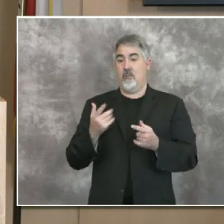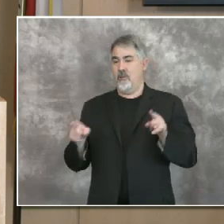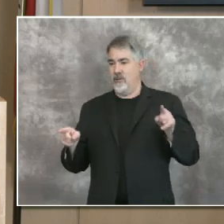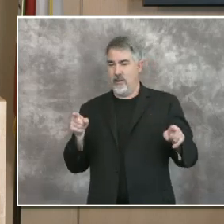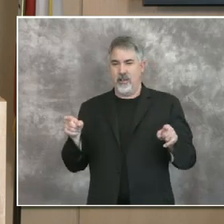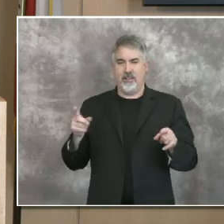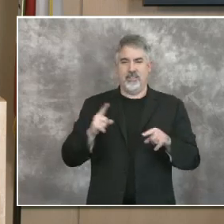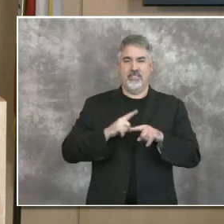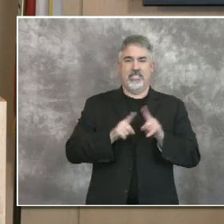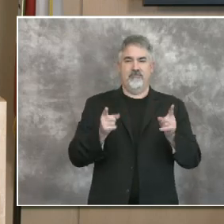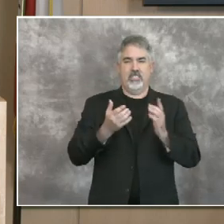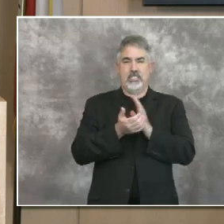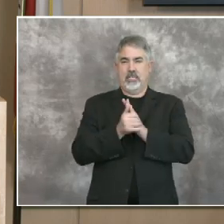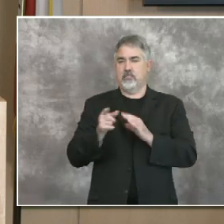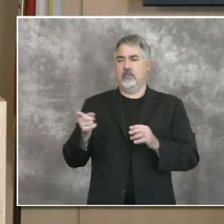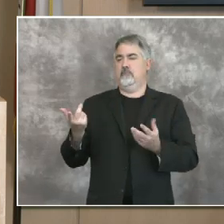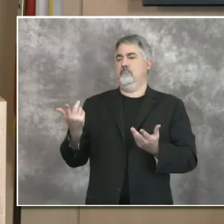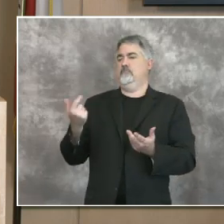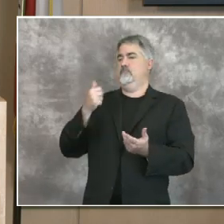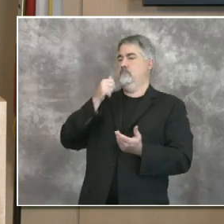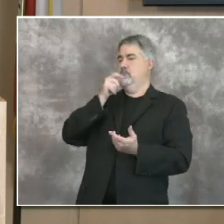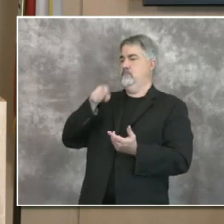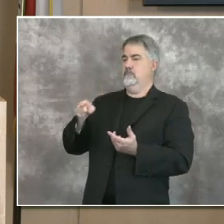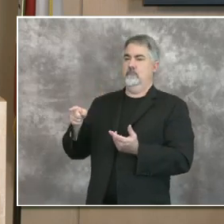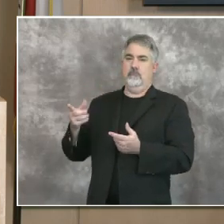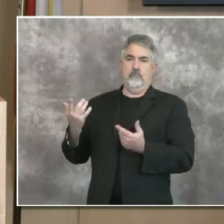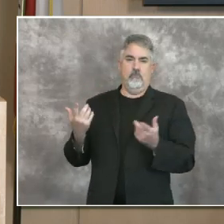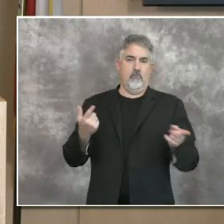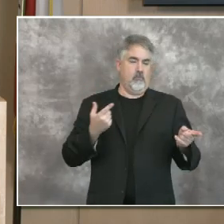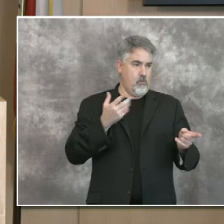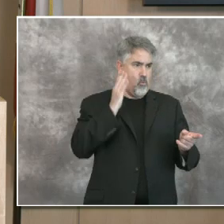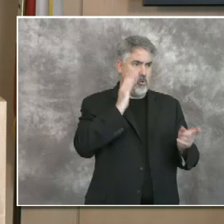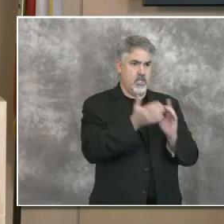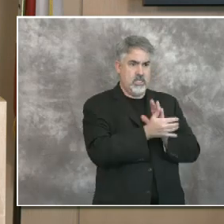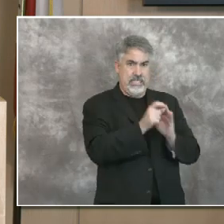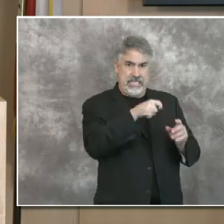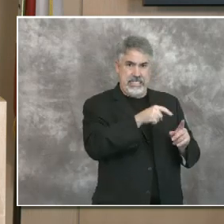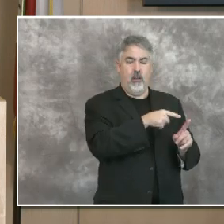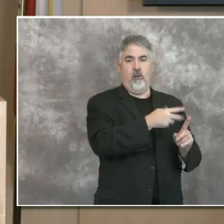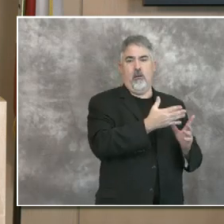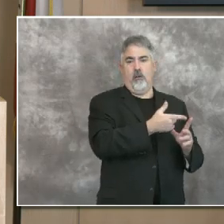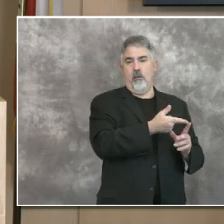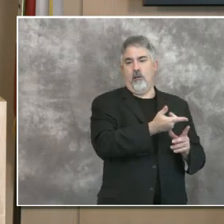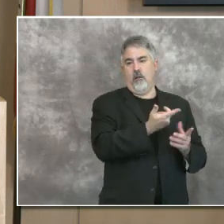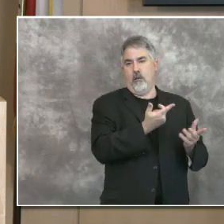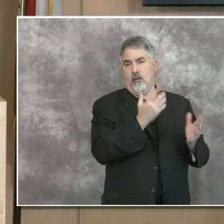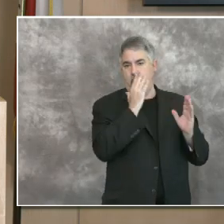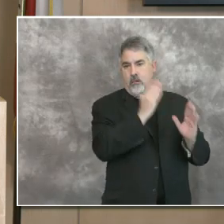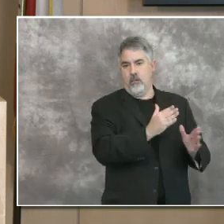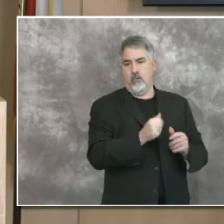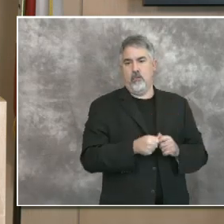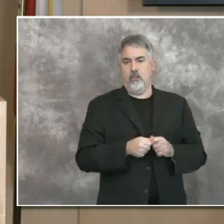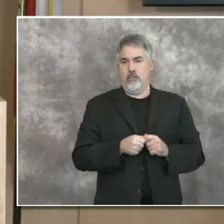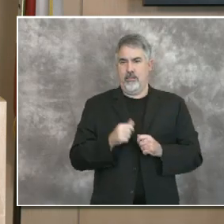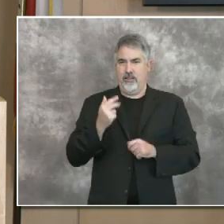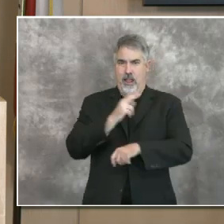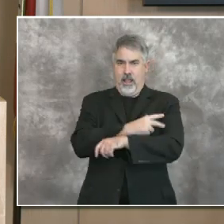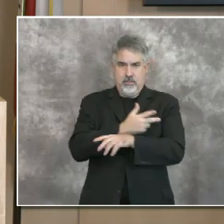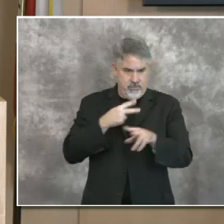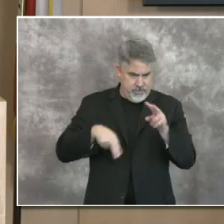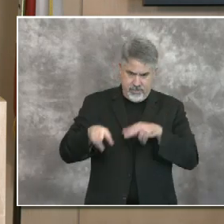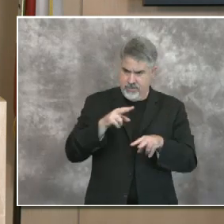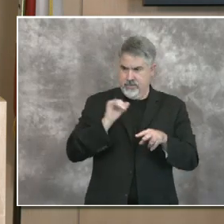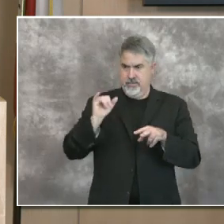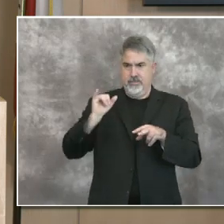it is extremely challenging for the hospitals to maintain this important capability to respond to COVID